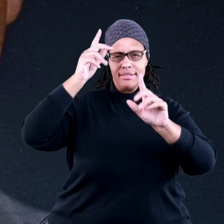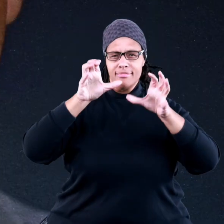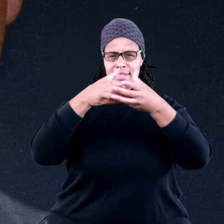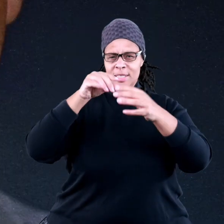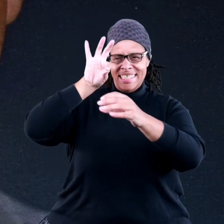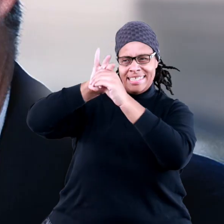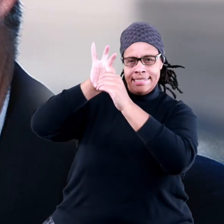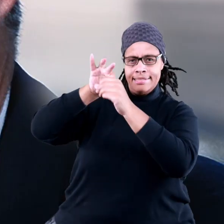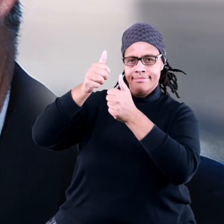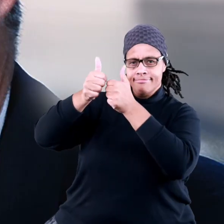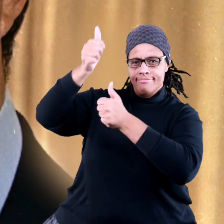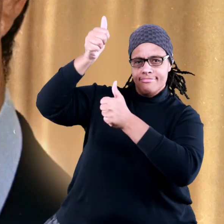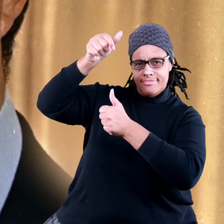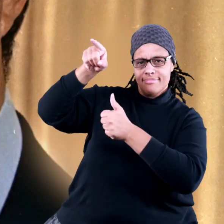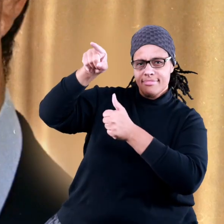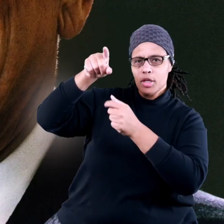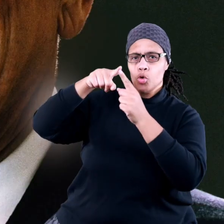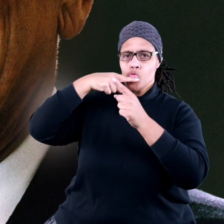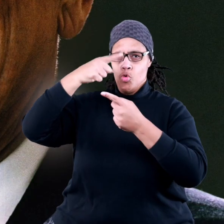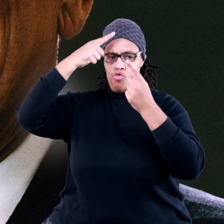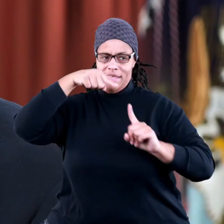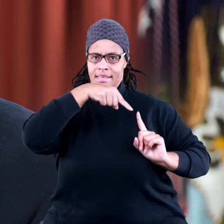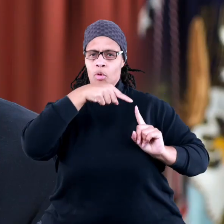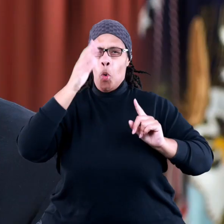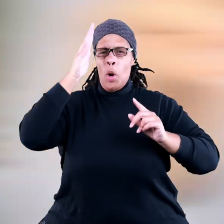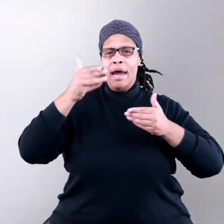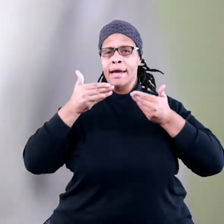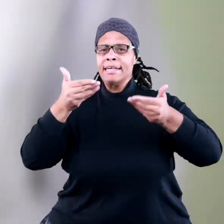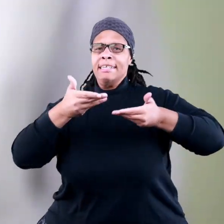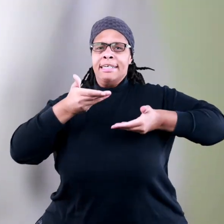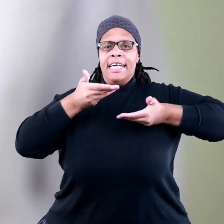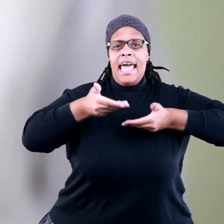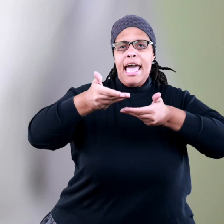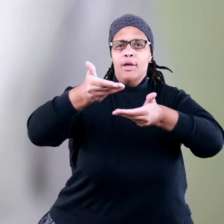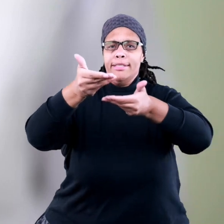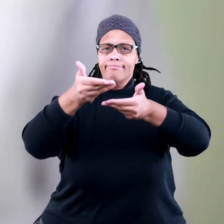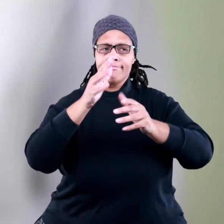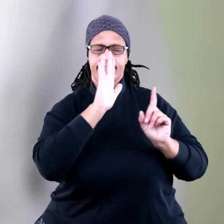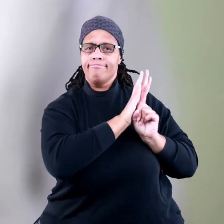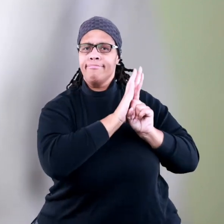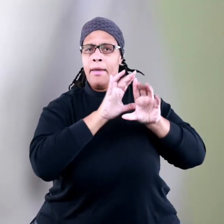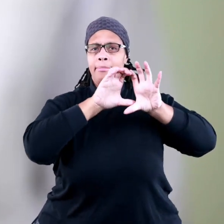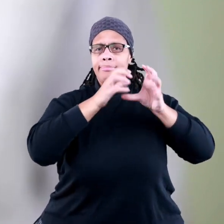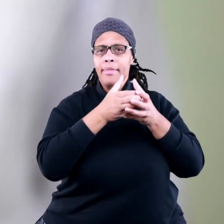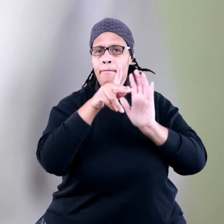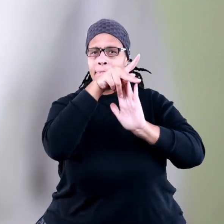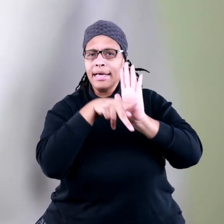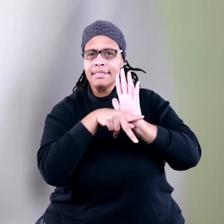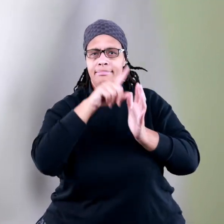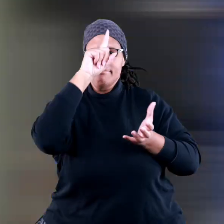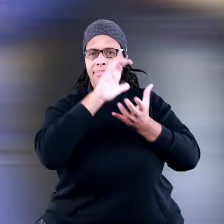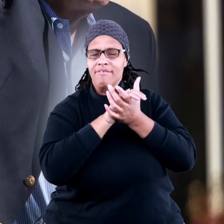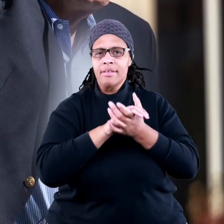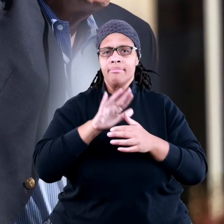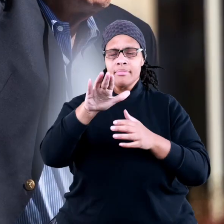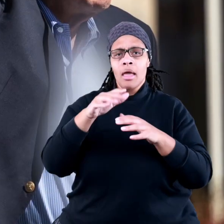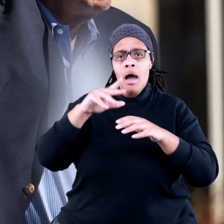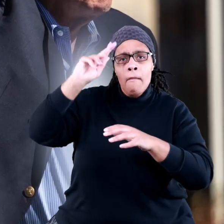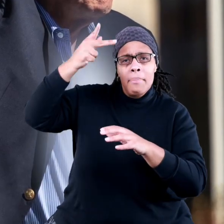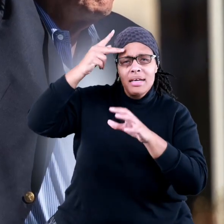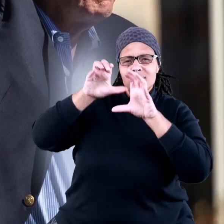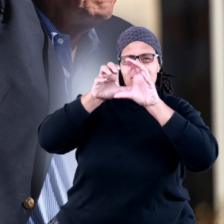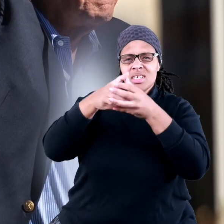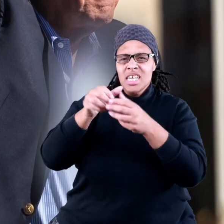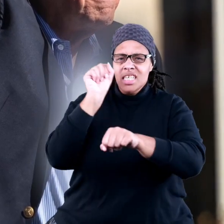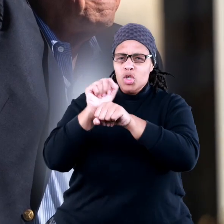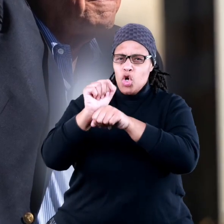political party is to elect officials who agree with them and who will try to carry out the party's policies and beliefs. Political